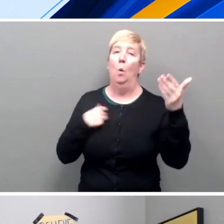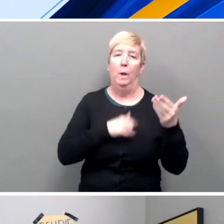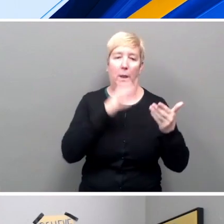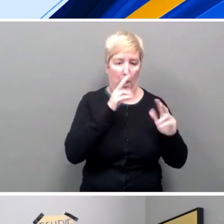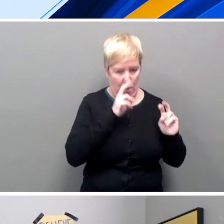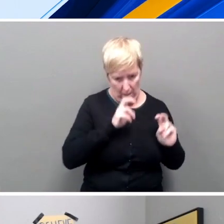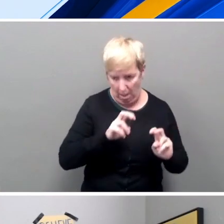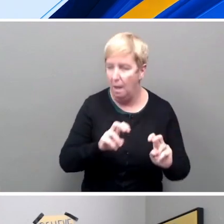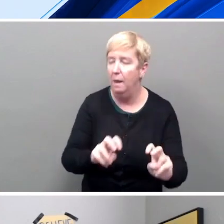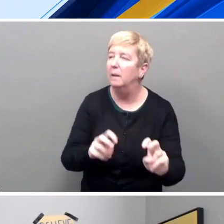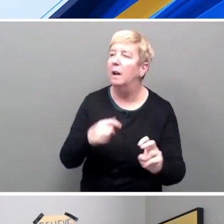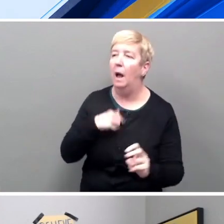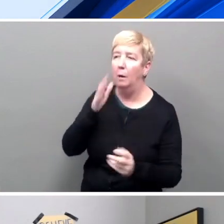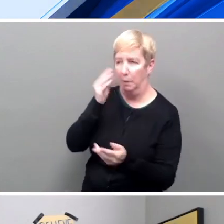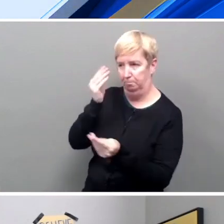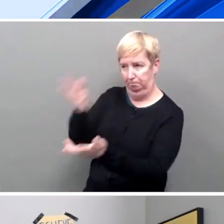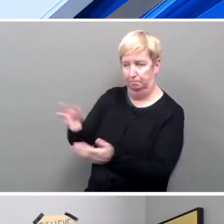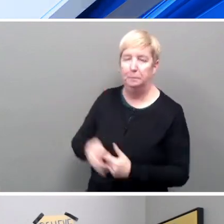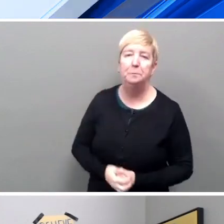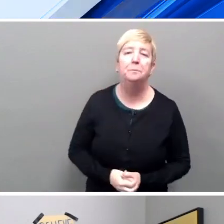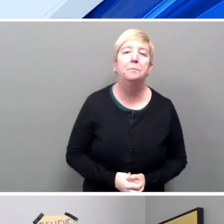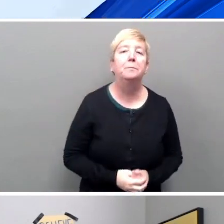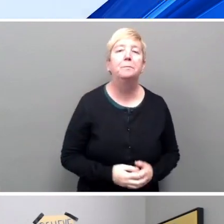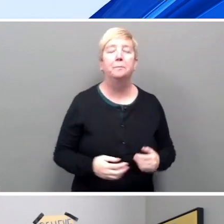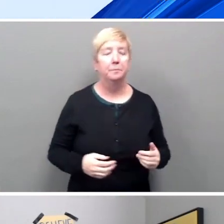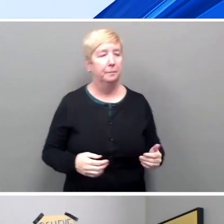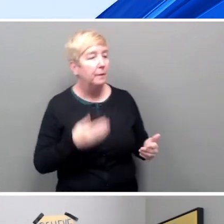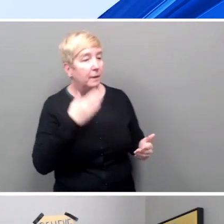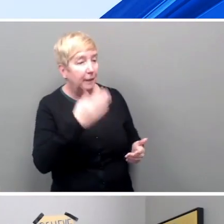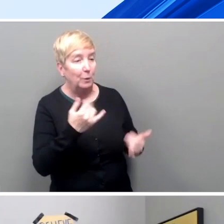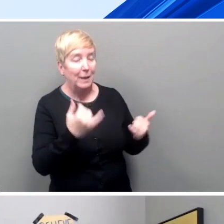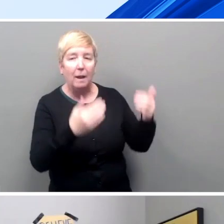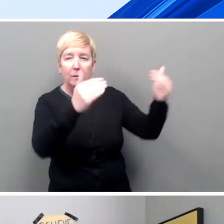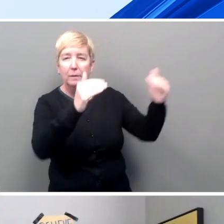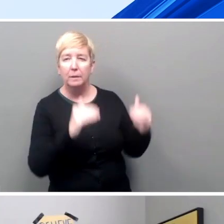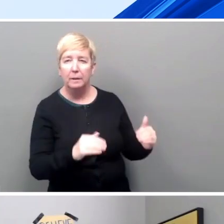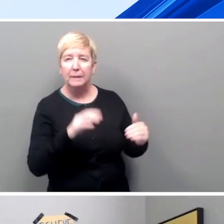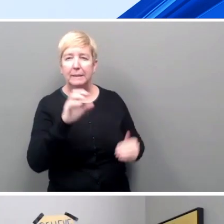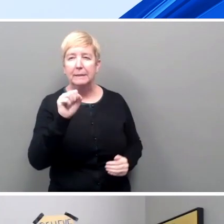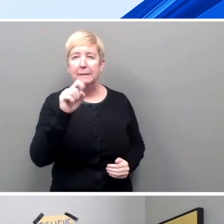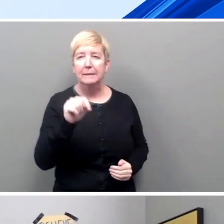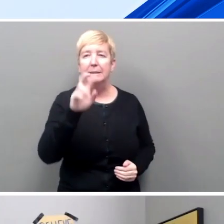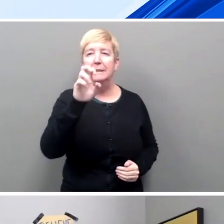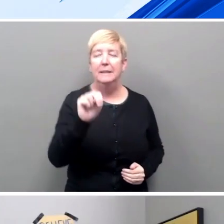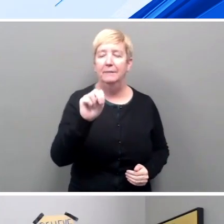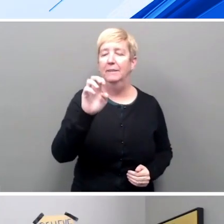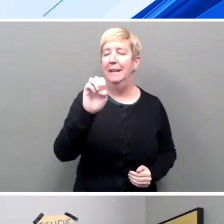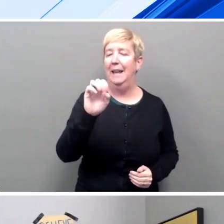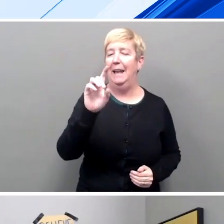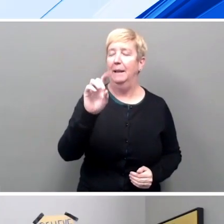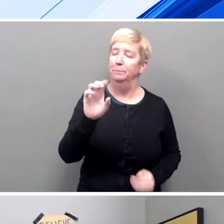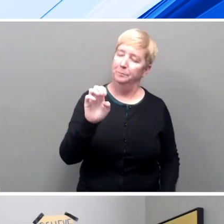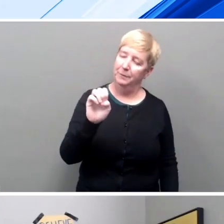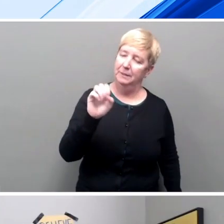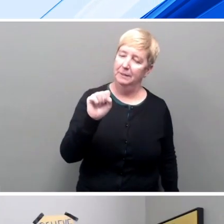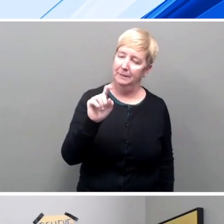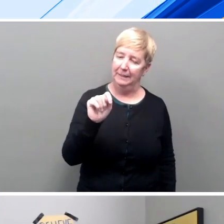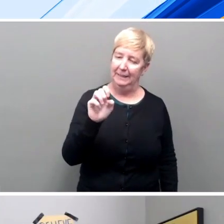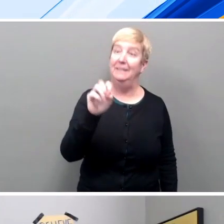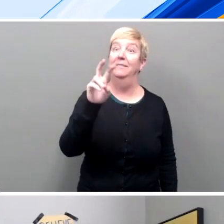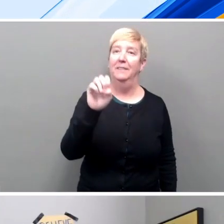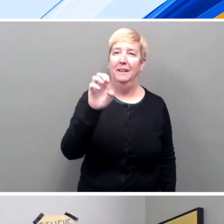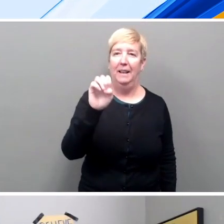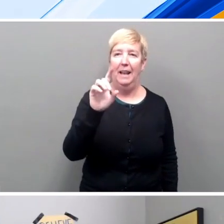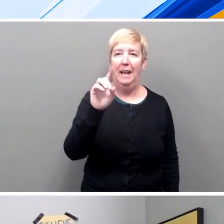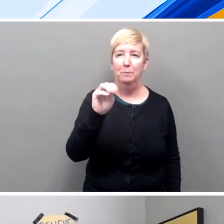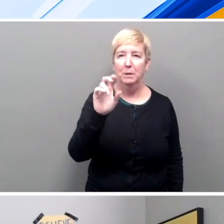Thanks so much, Dr. Scrace. Next, we'll turn to Steve Edmondson, followed by Julia Goldberg, followed by Jared Edenreck. Steve, you are unmuted. Please